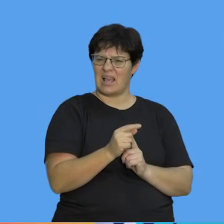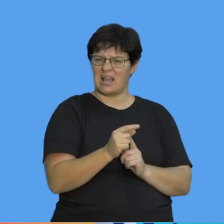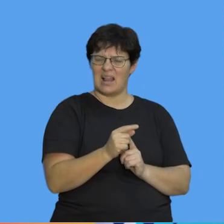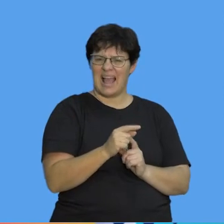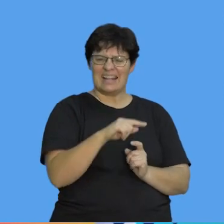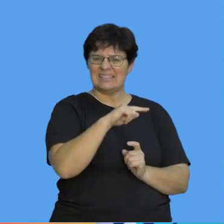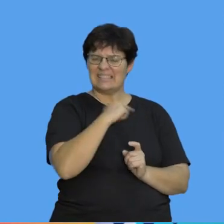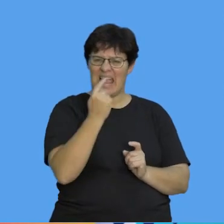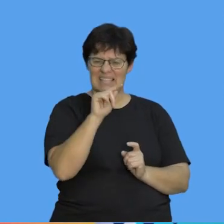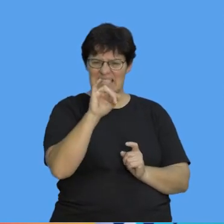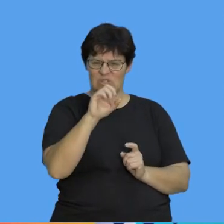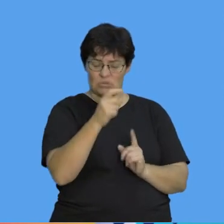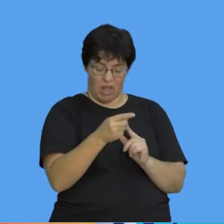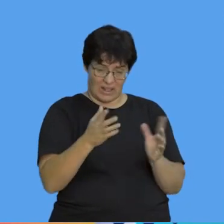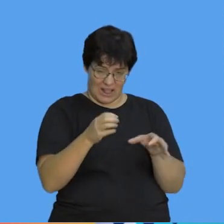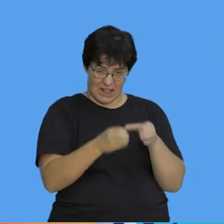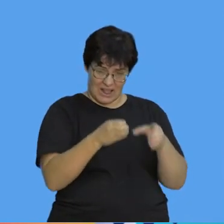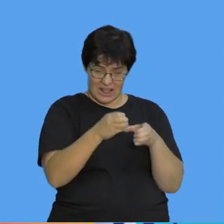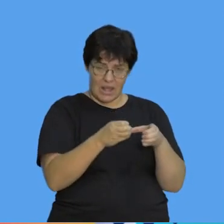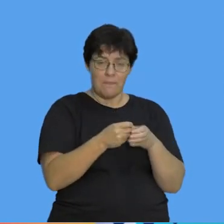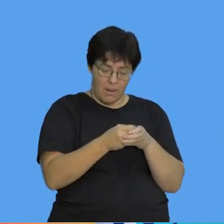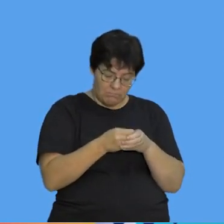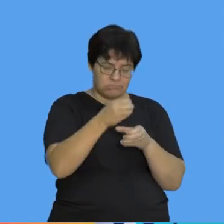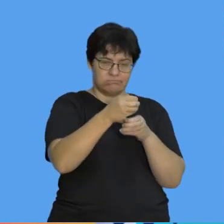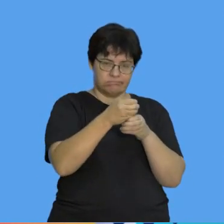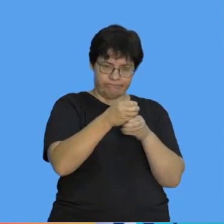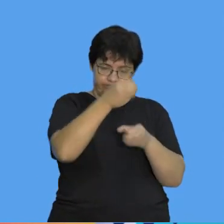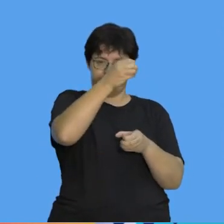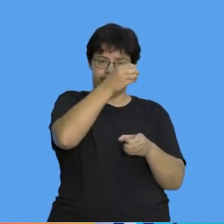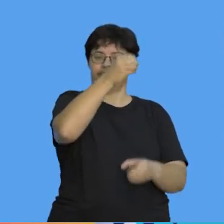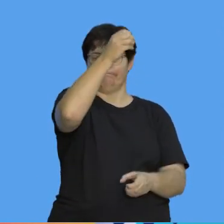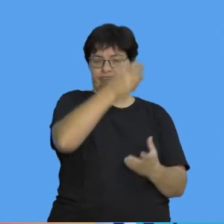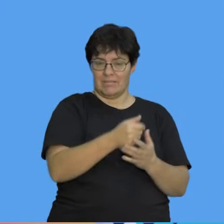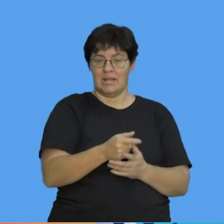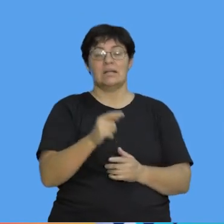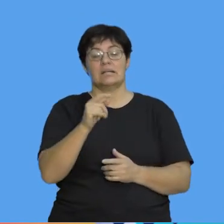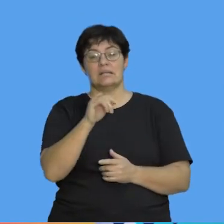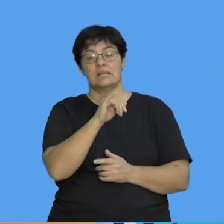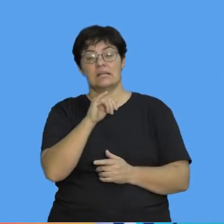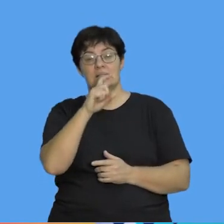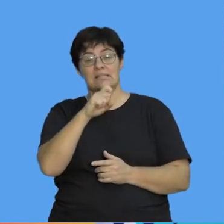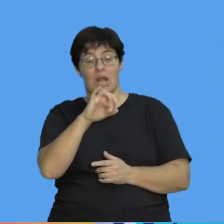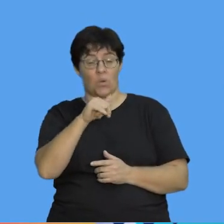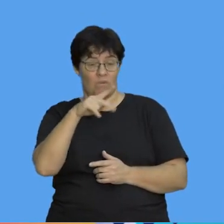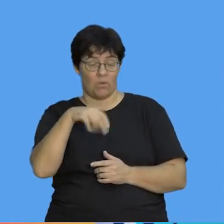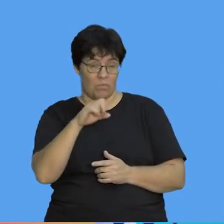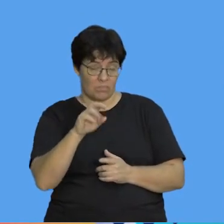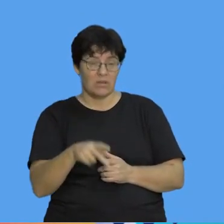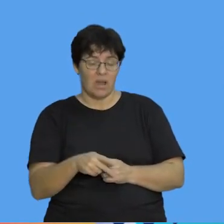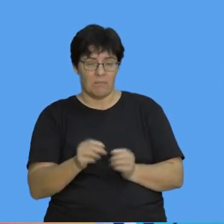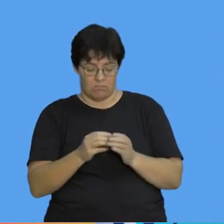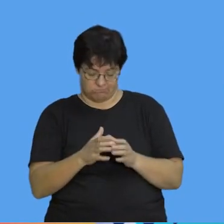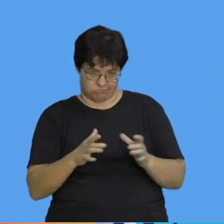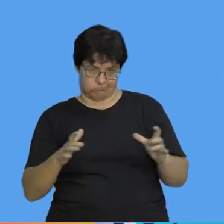like dead tissue, and it's that dead tissue actually makes it grow tall, and the xylem and phloem can actually make it